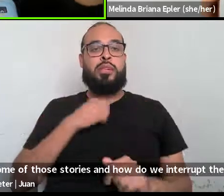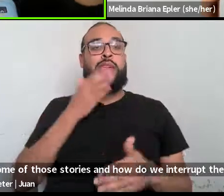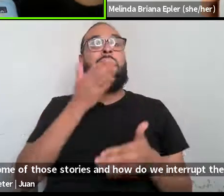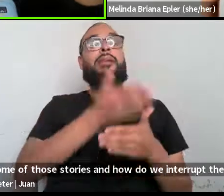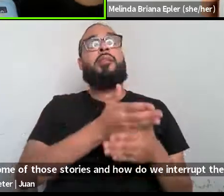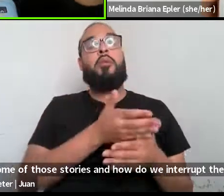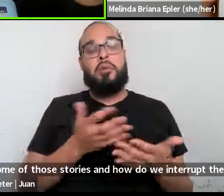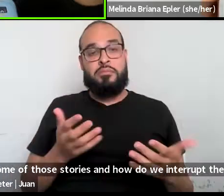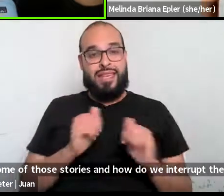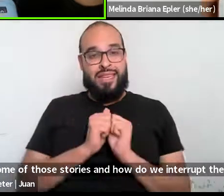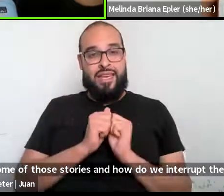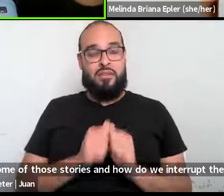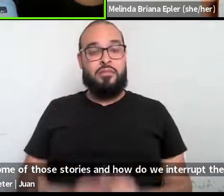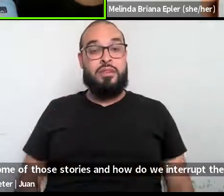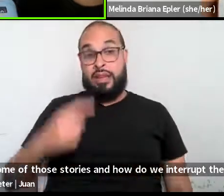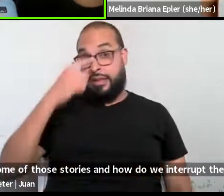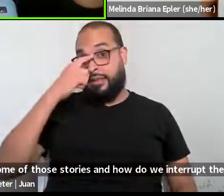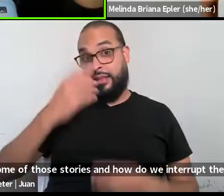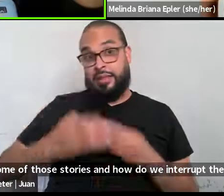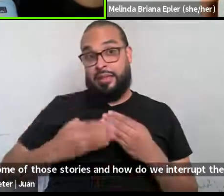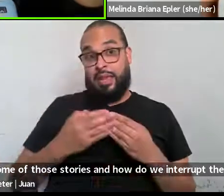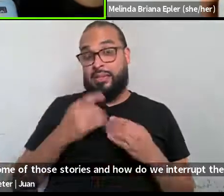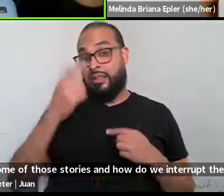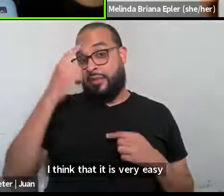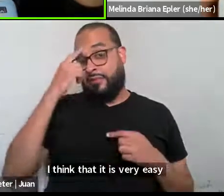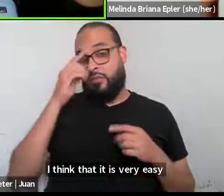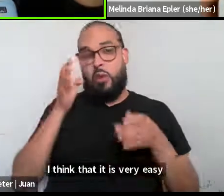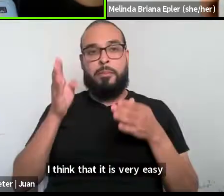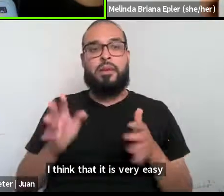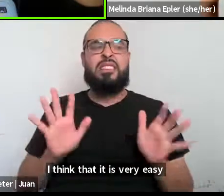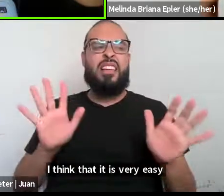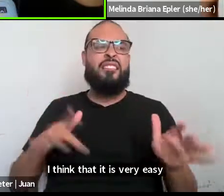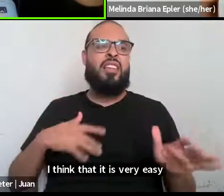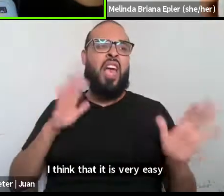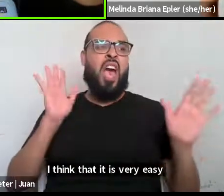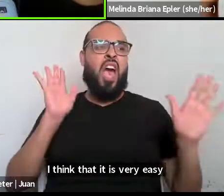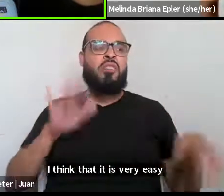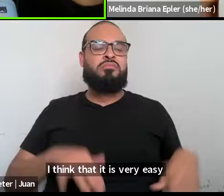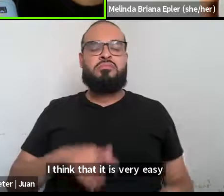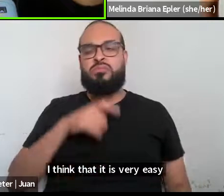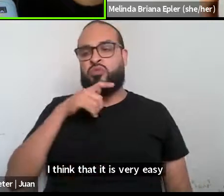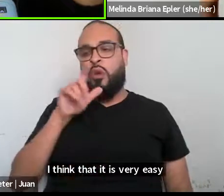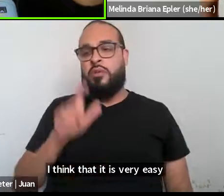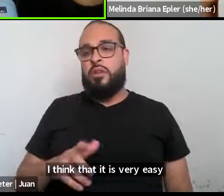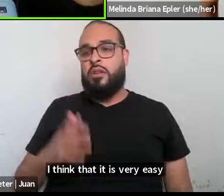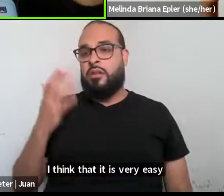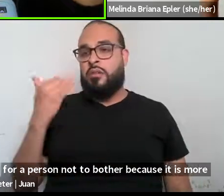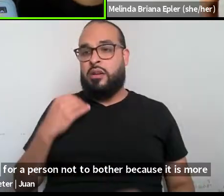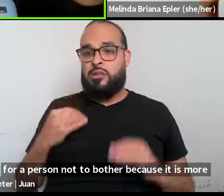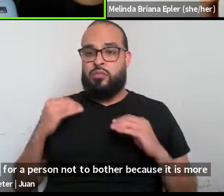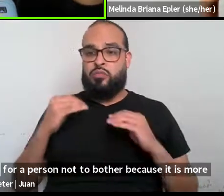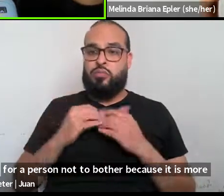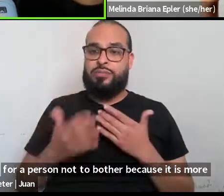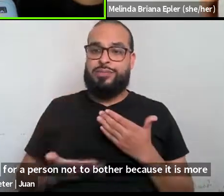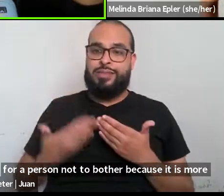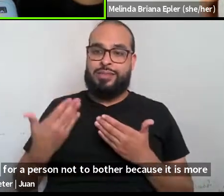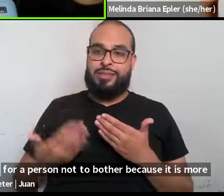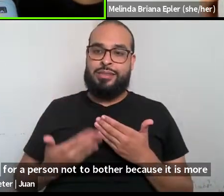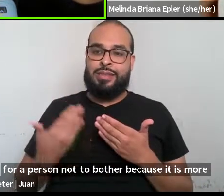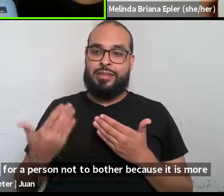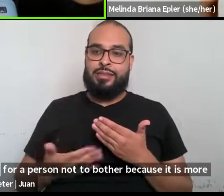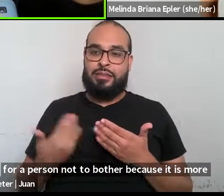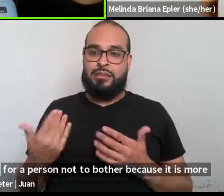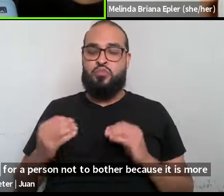very easy for a person not to bother because it's more convenient. I mean, it's just more